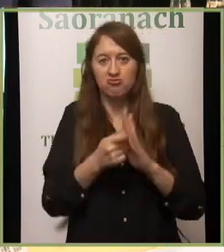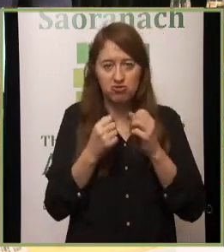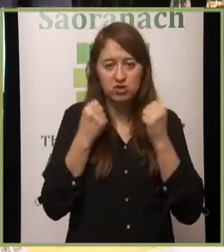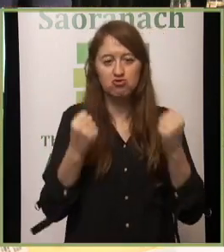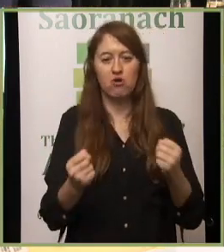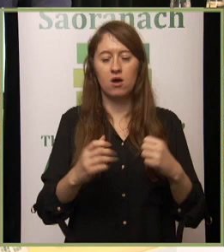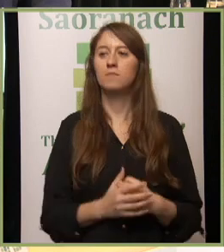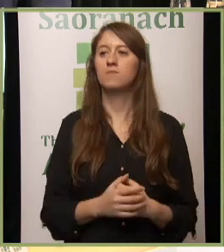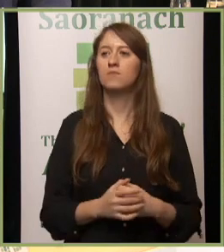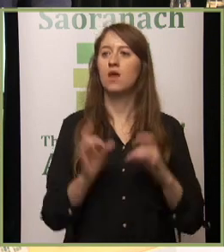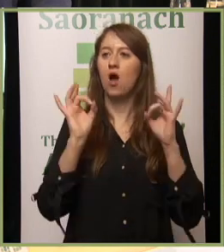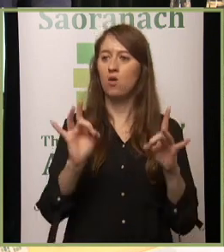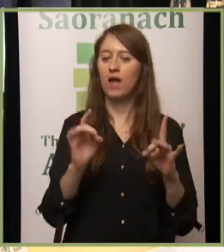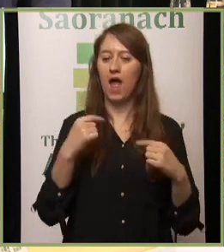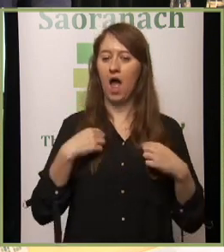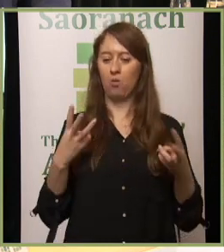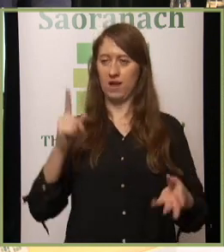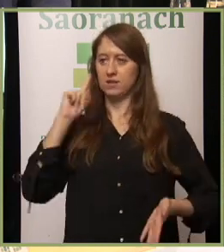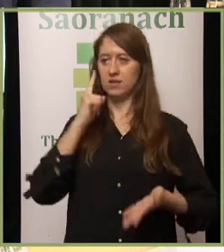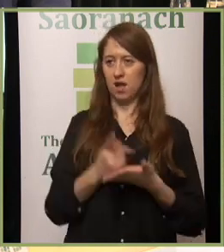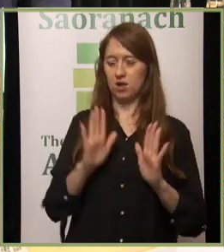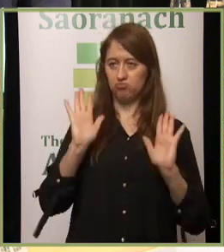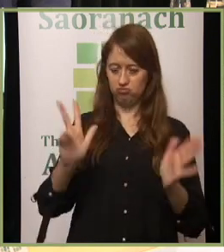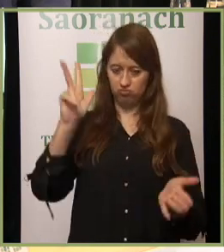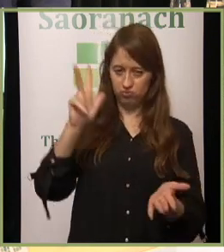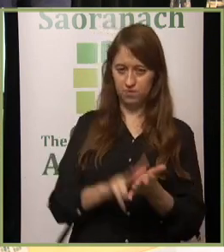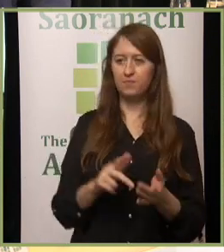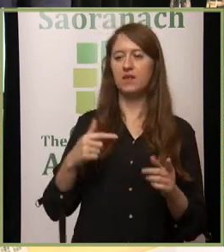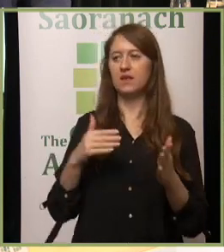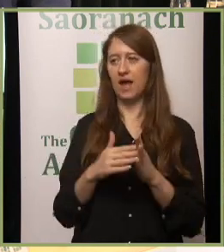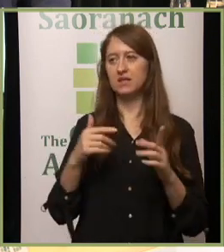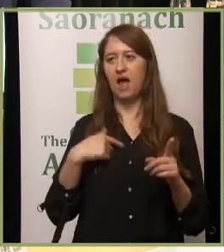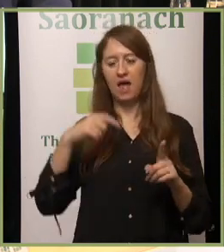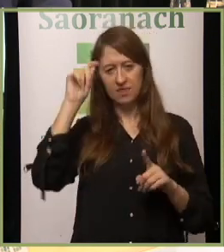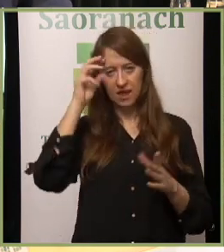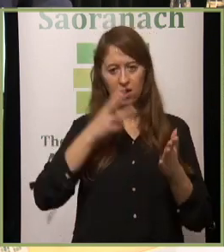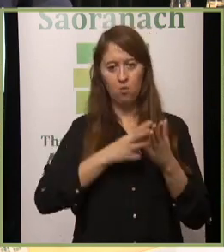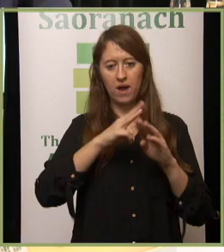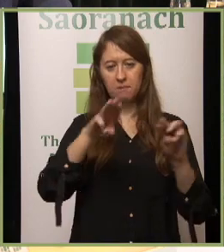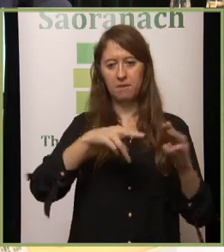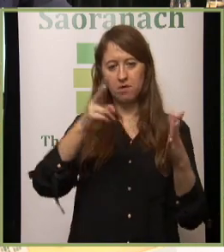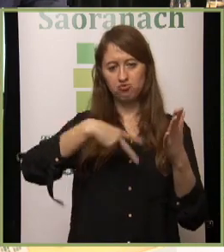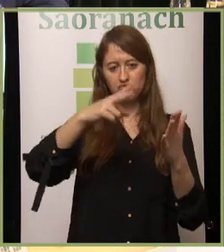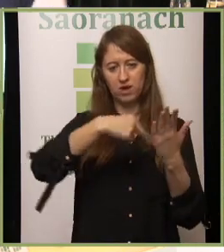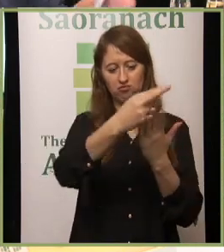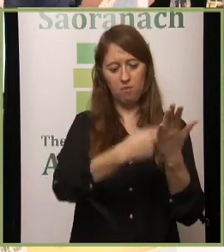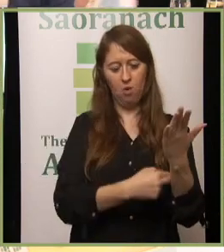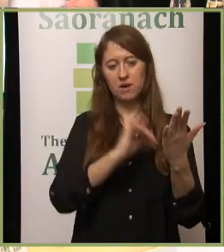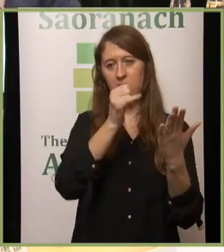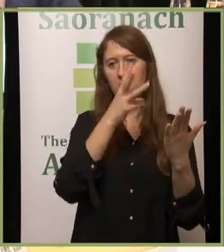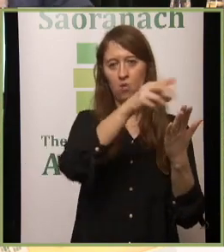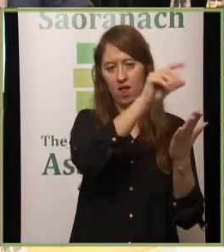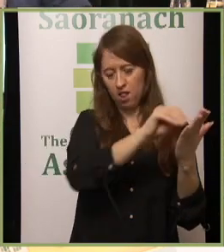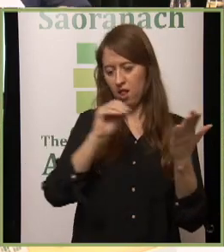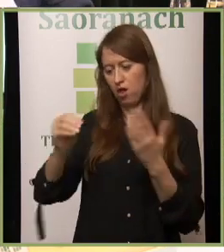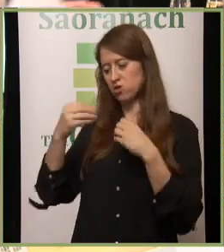With that, Edward, if you don't mind, I'll make an executive call on it, because I do think that when people come to read the report, they might just go to their own section and